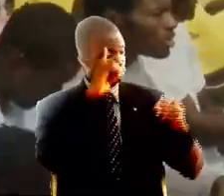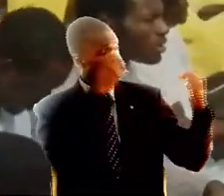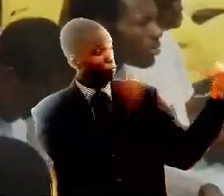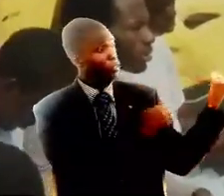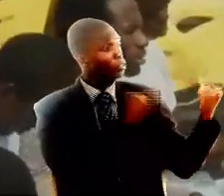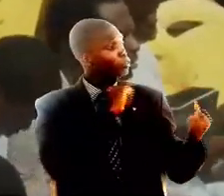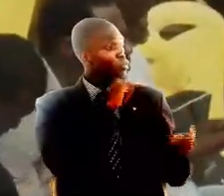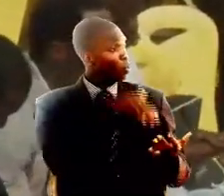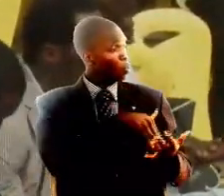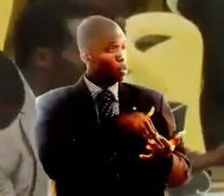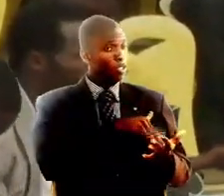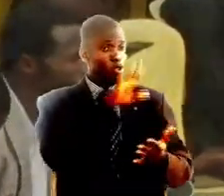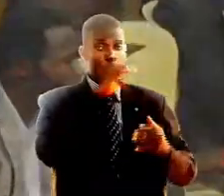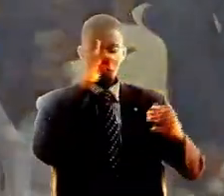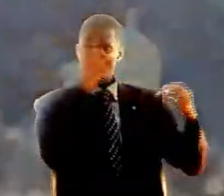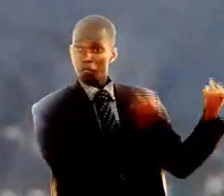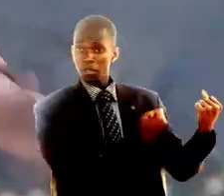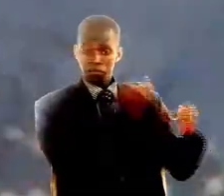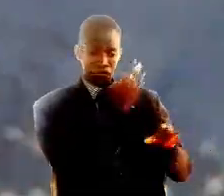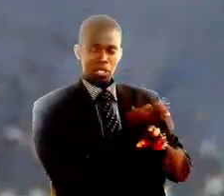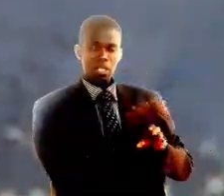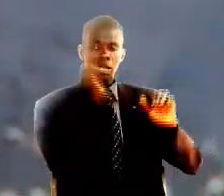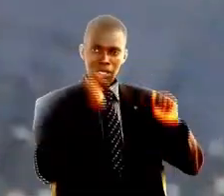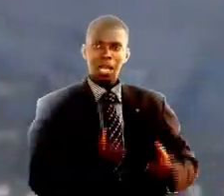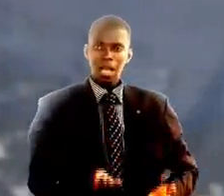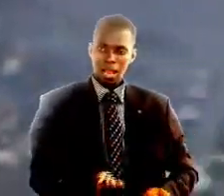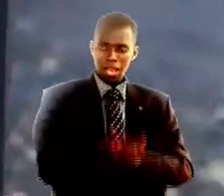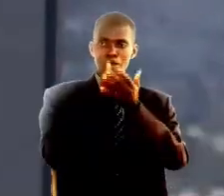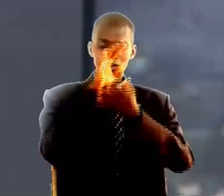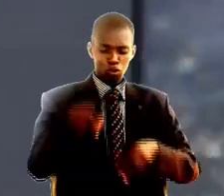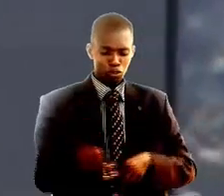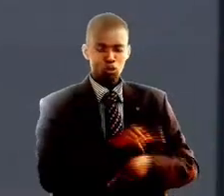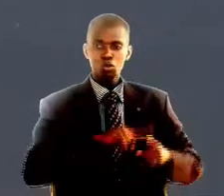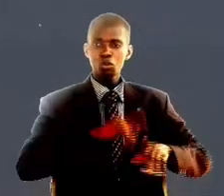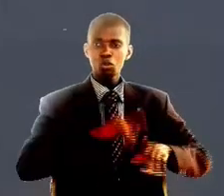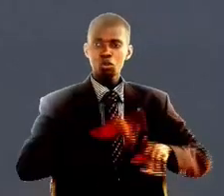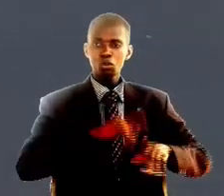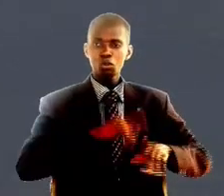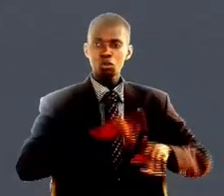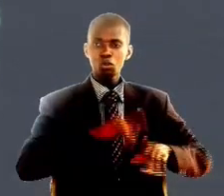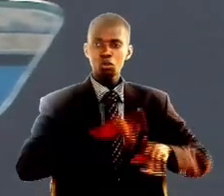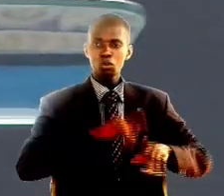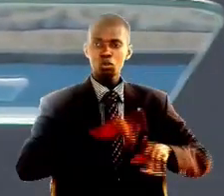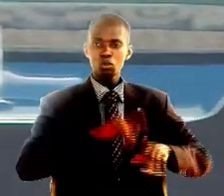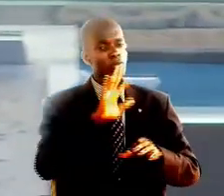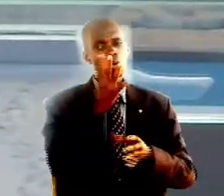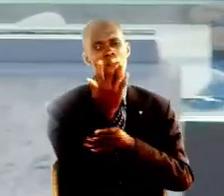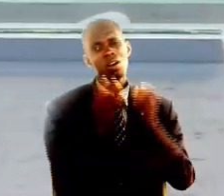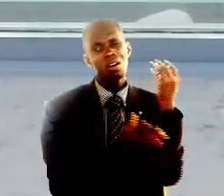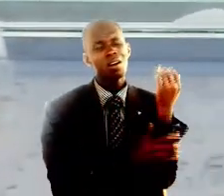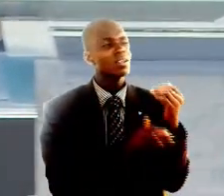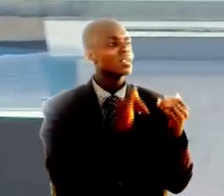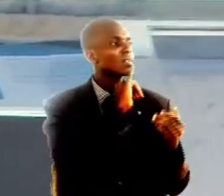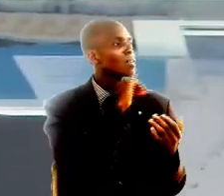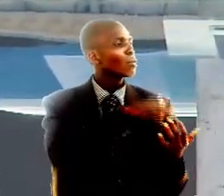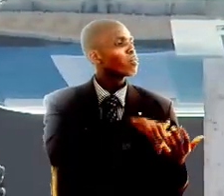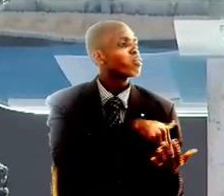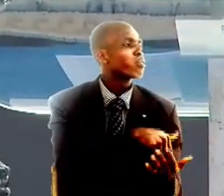the feet that are weak. Your hands are weak. You cannot hold anything. It will